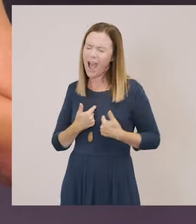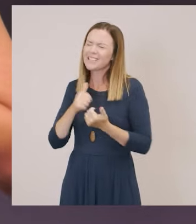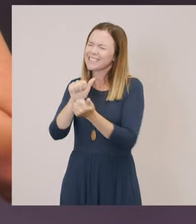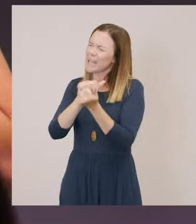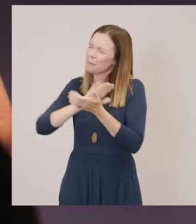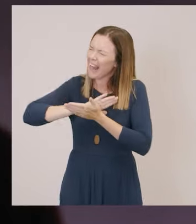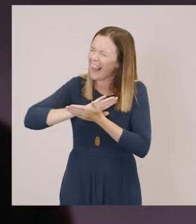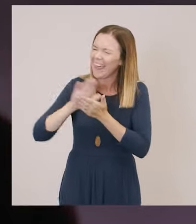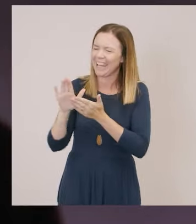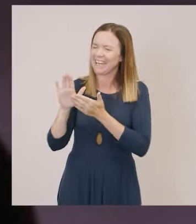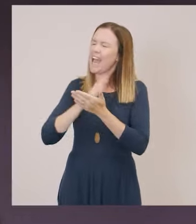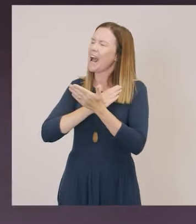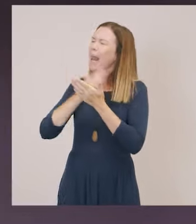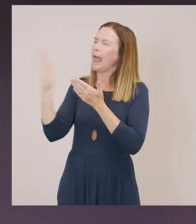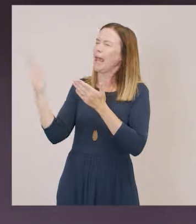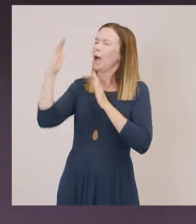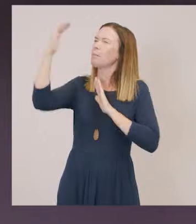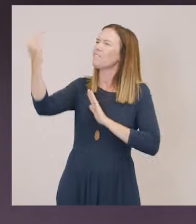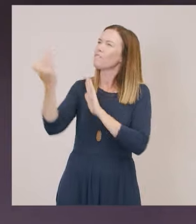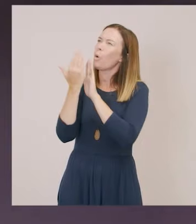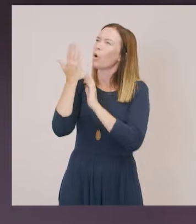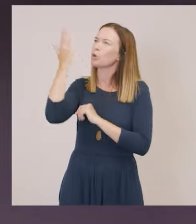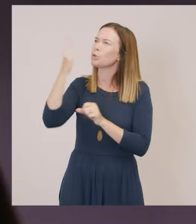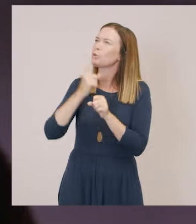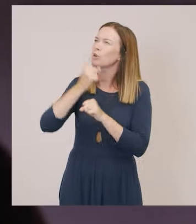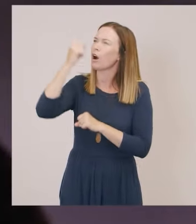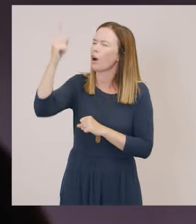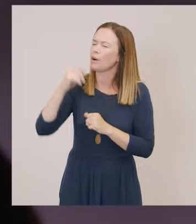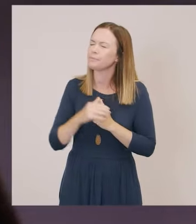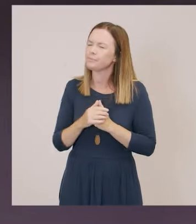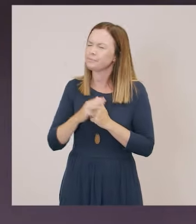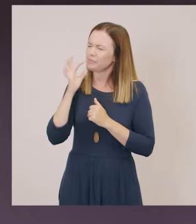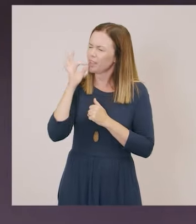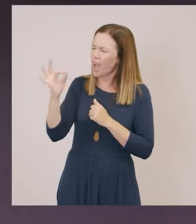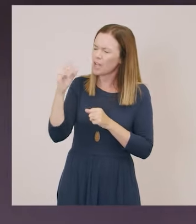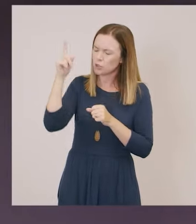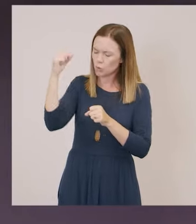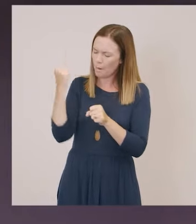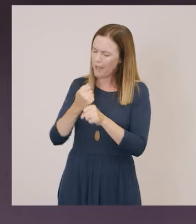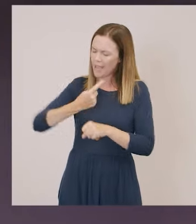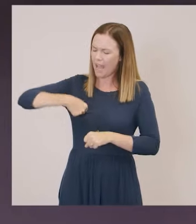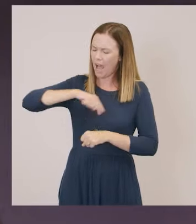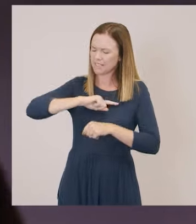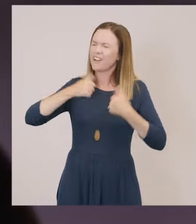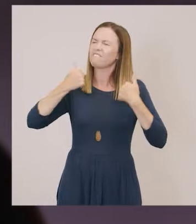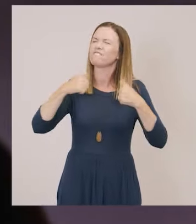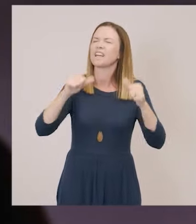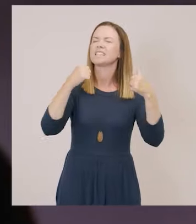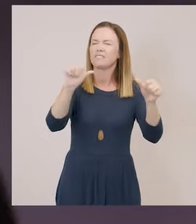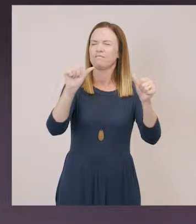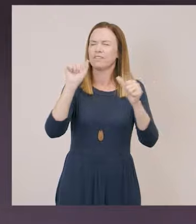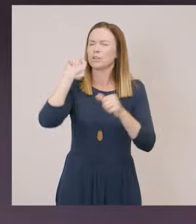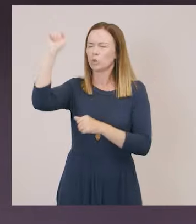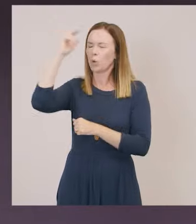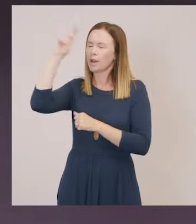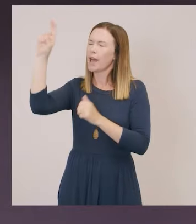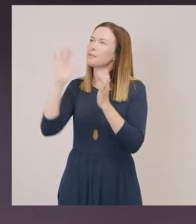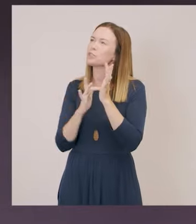hearts clean and clear before you, God. I ask that you would make us effective in your name, Jesus.